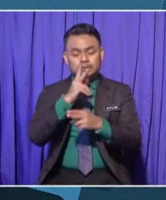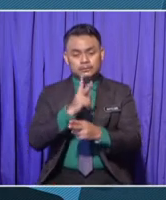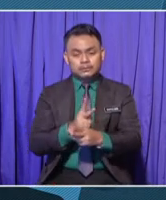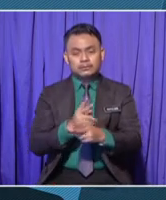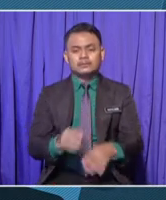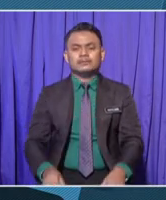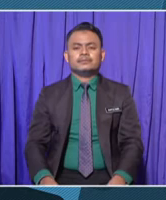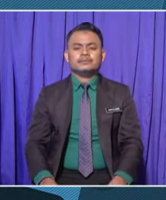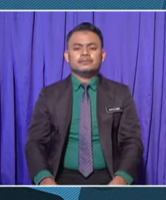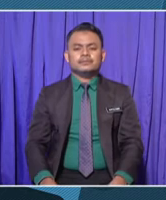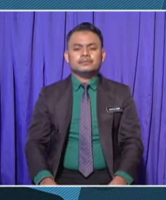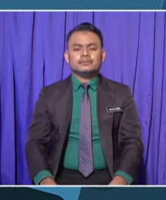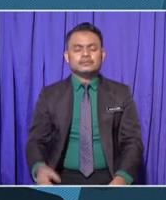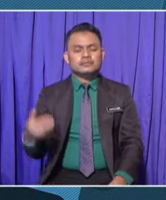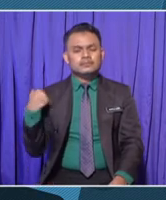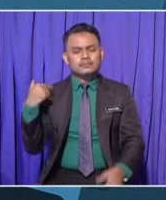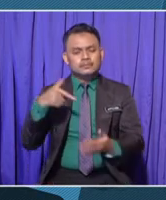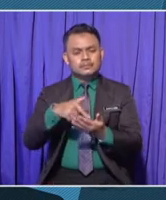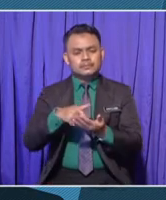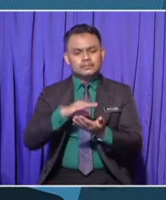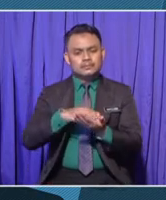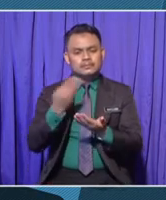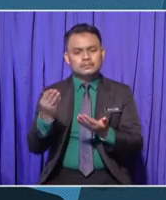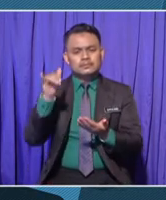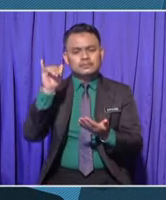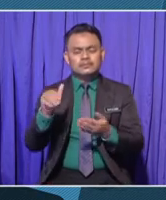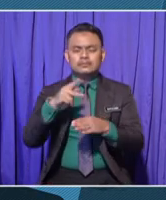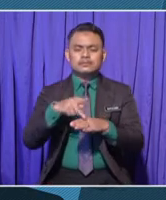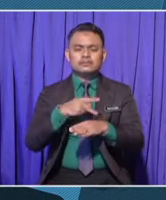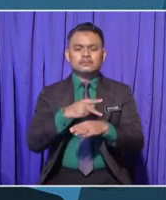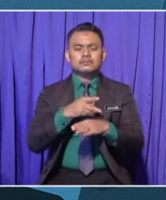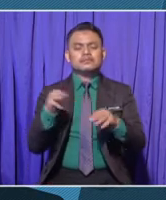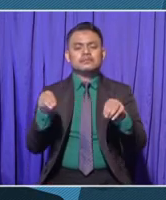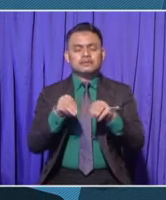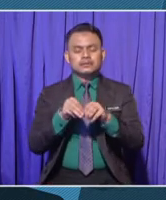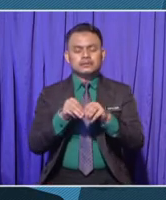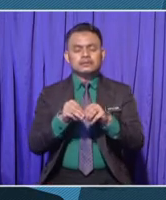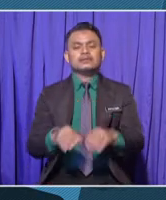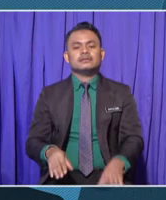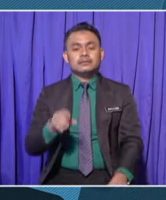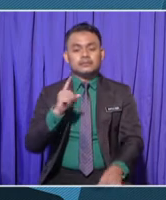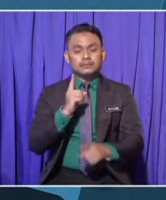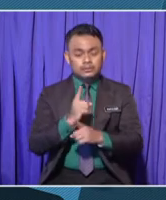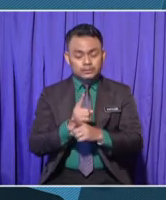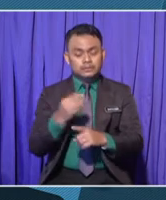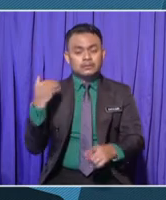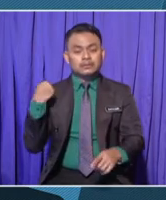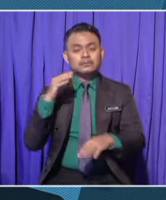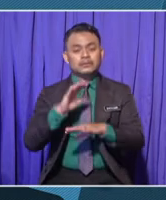Is there another object that uses a magnet? There must be.